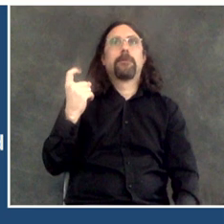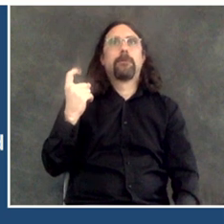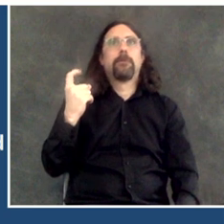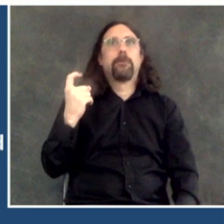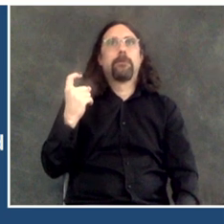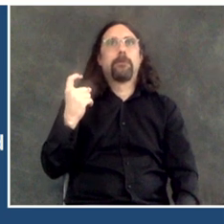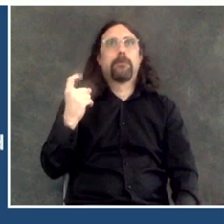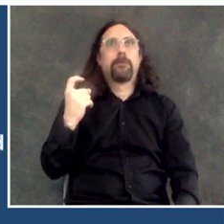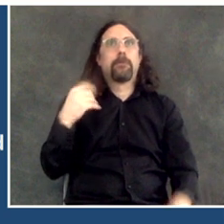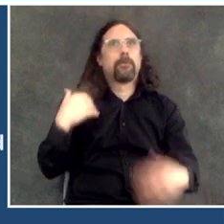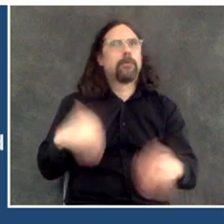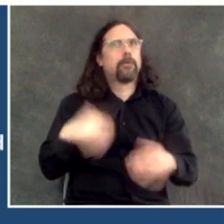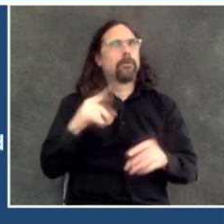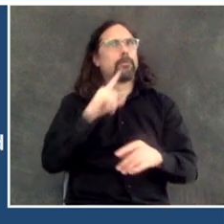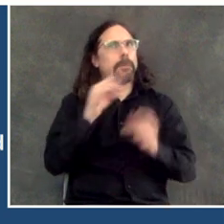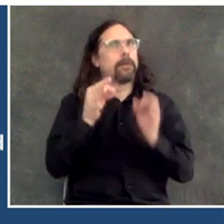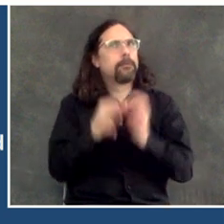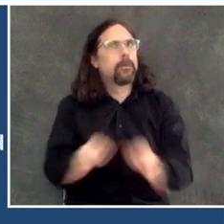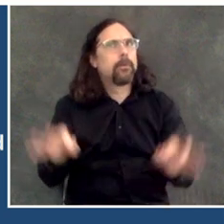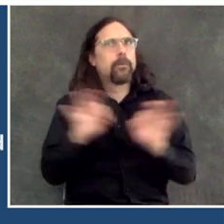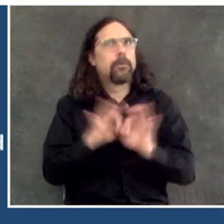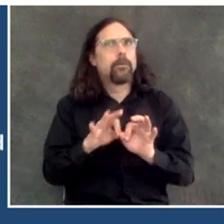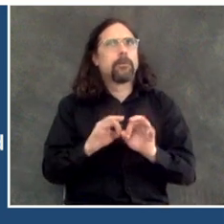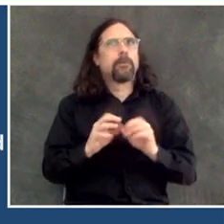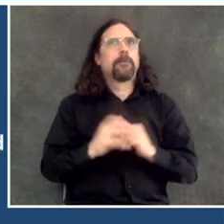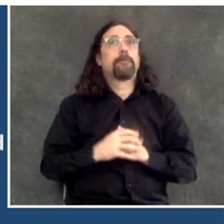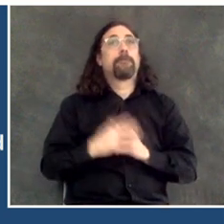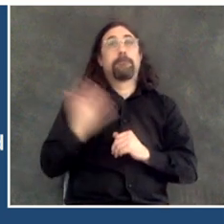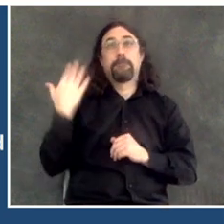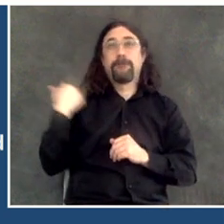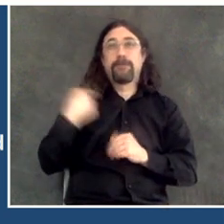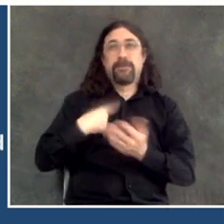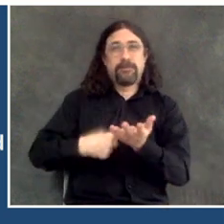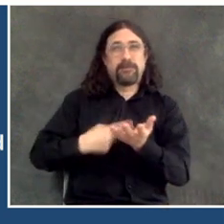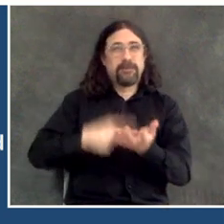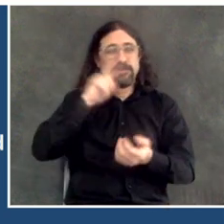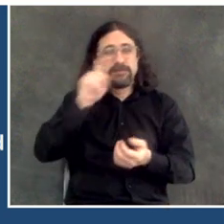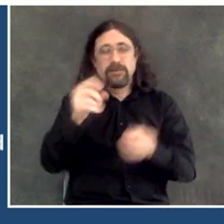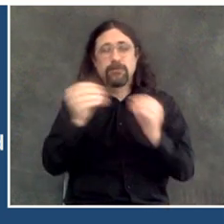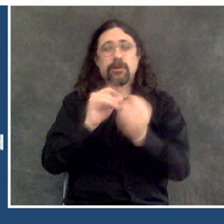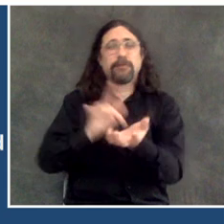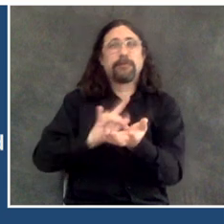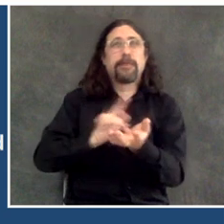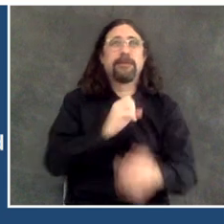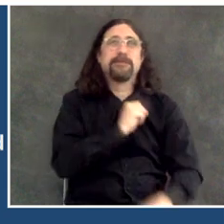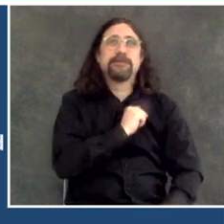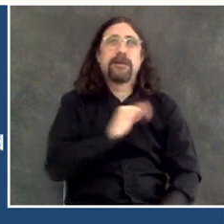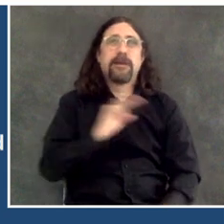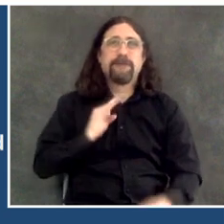we need to get healthcare workers from all over the country to help us. And I think our military are going to play, I